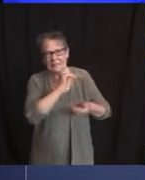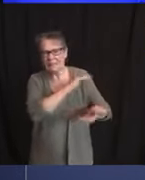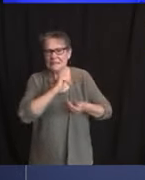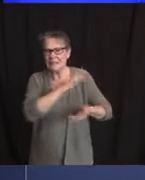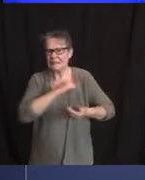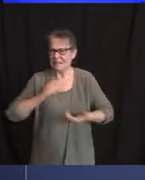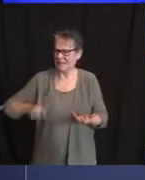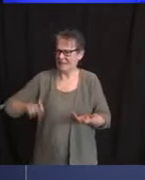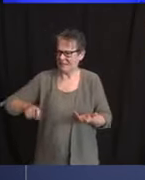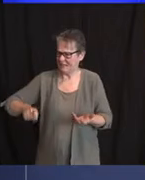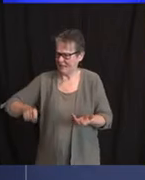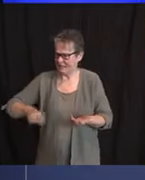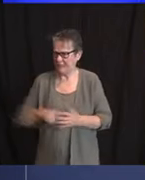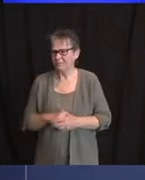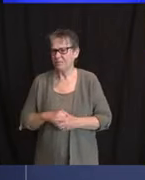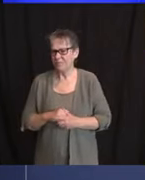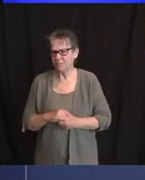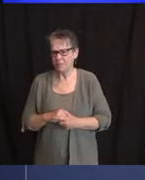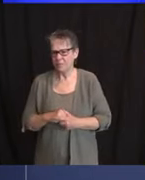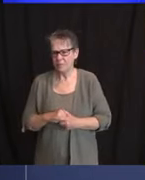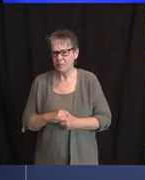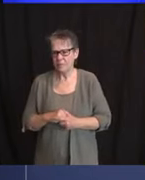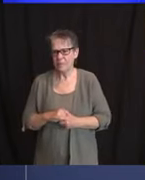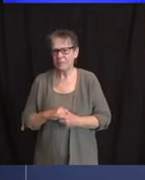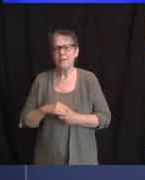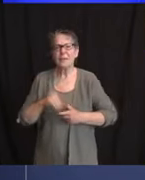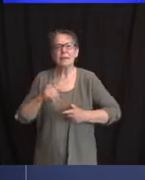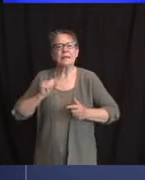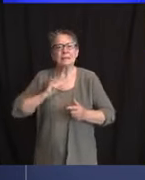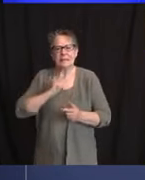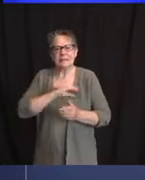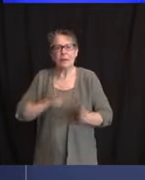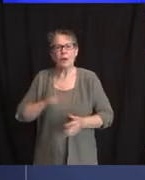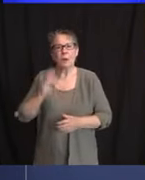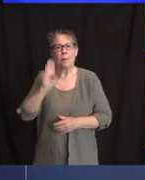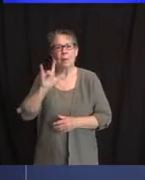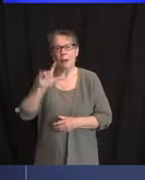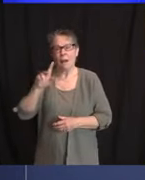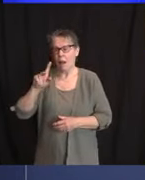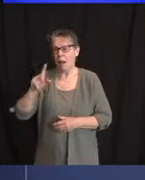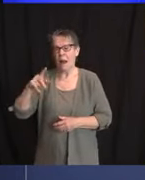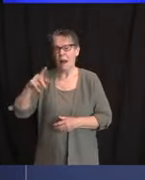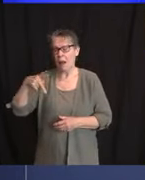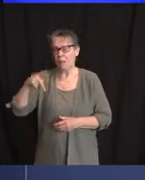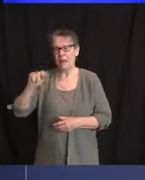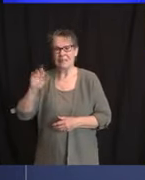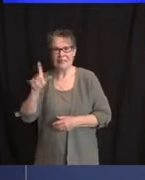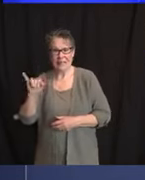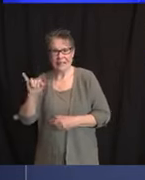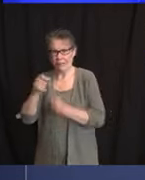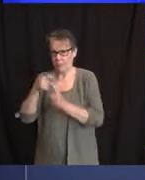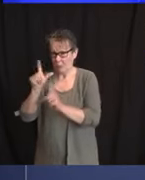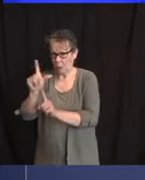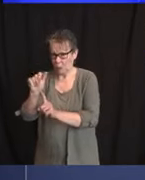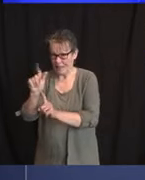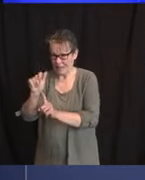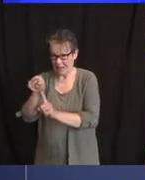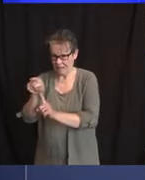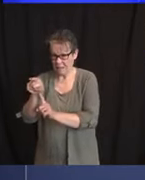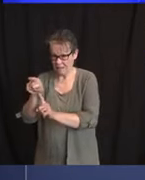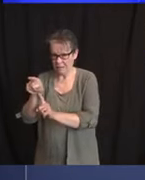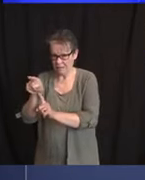my Republican colleague from Louisiana, and I recently unveiled the bipartisan State and Municipal Aid for Recovery